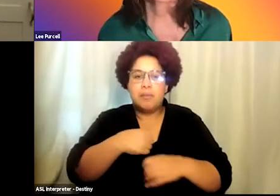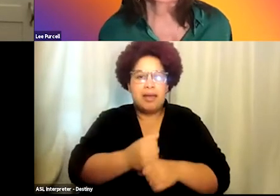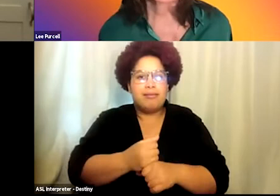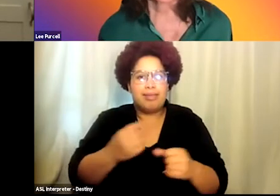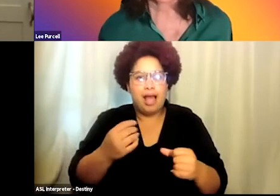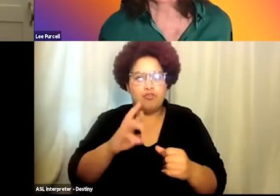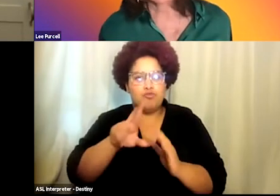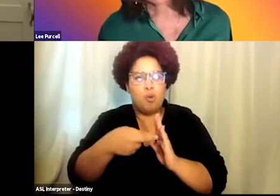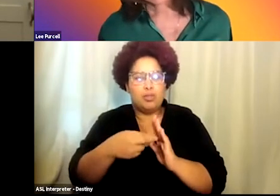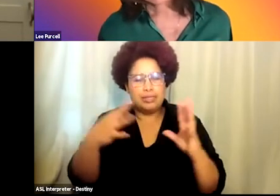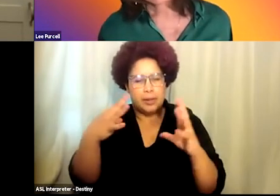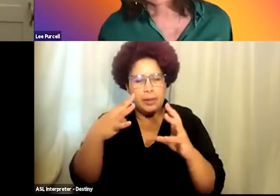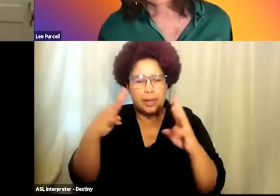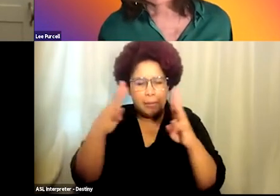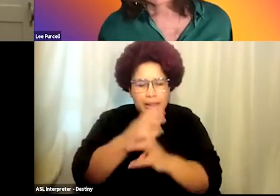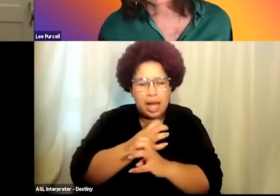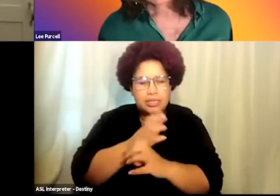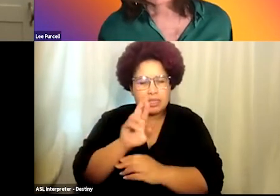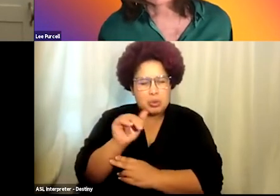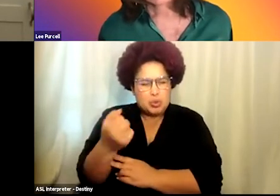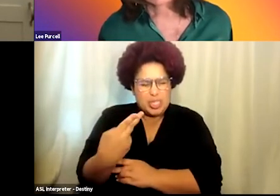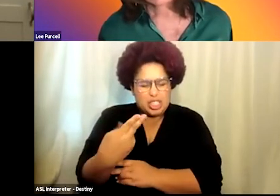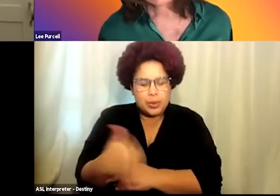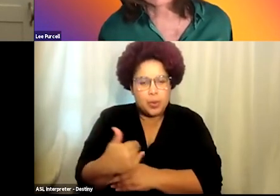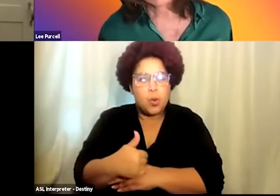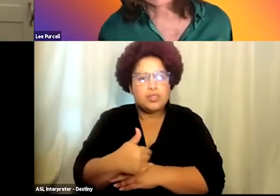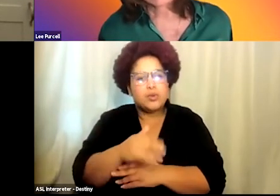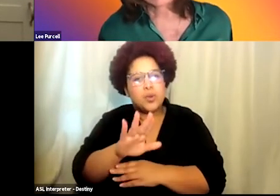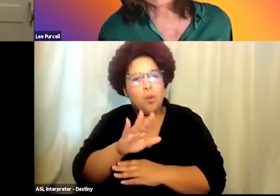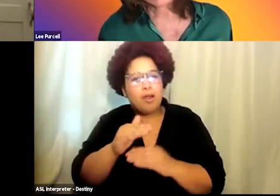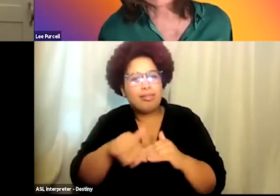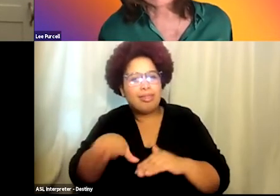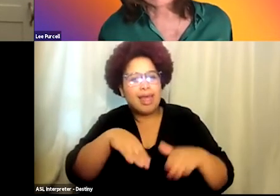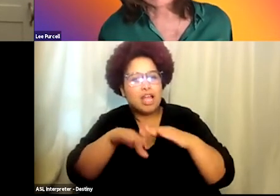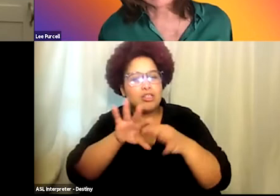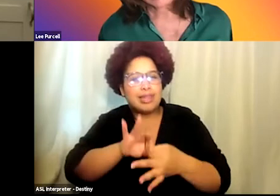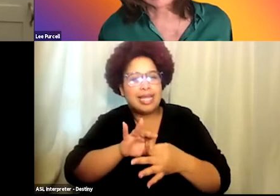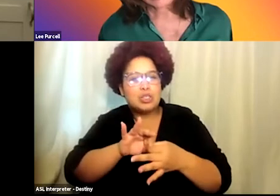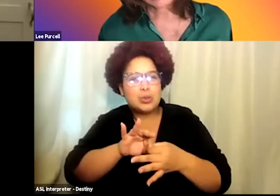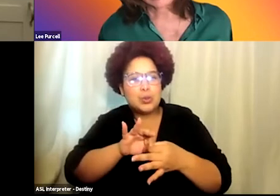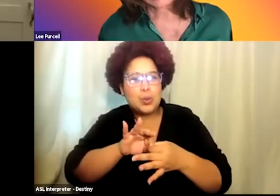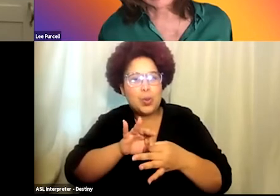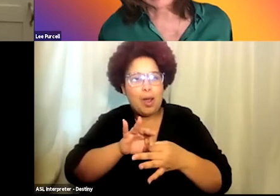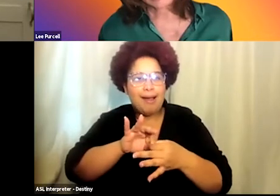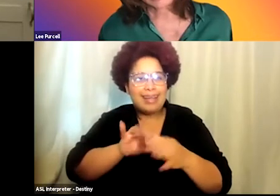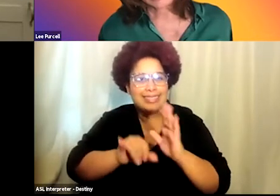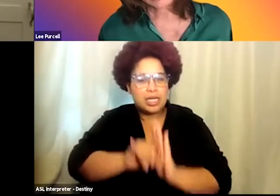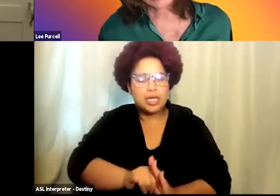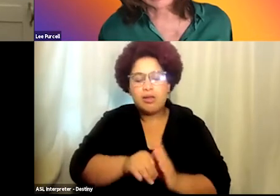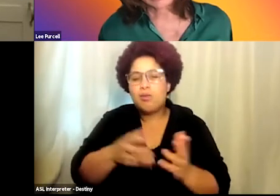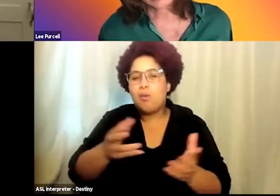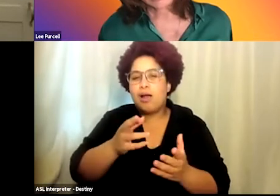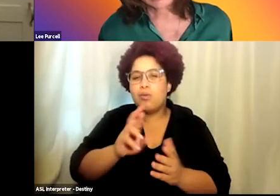And so expressing all of your own layers of identity, I'd like to ask, what are the roles that